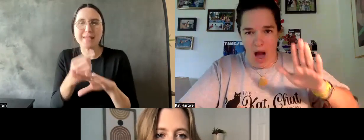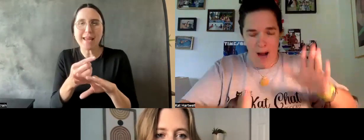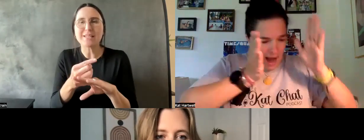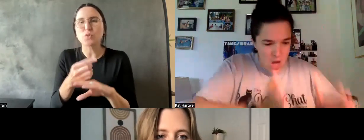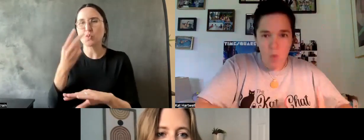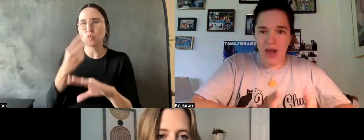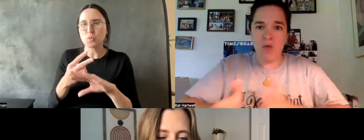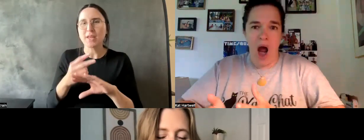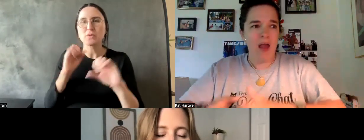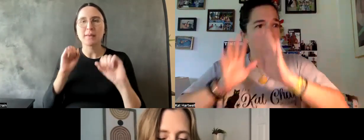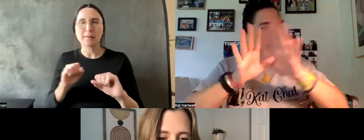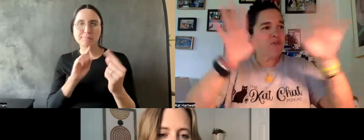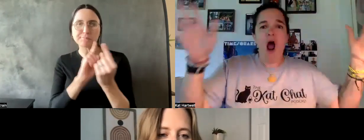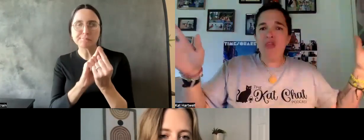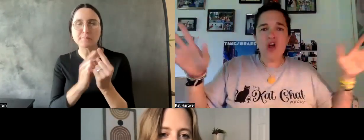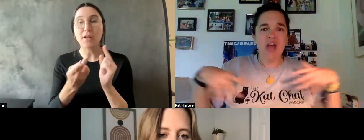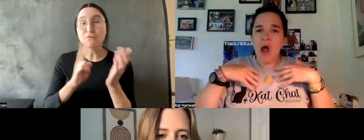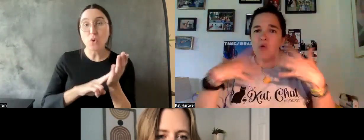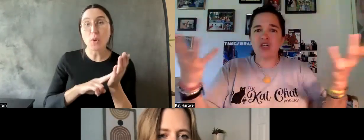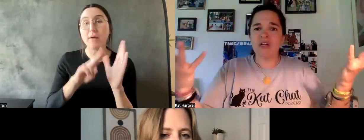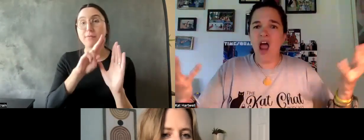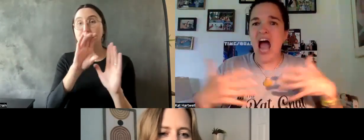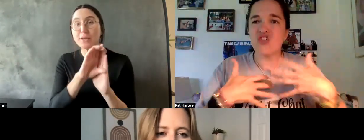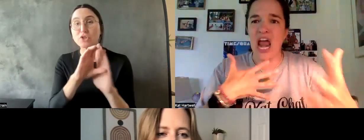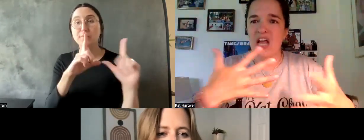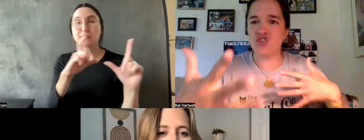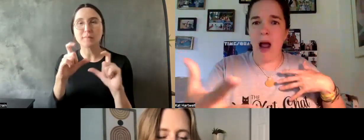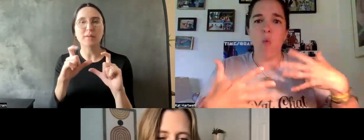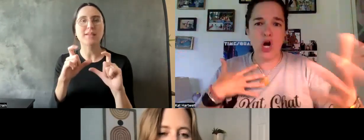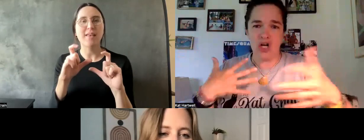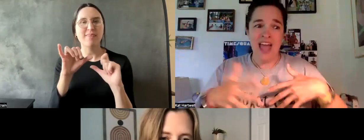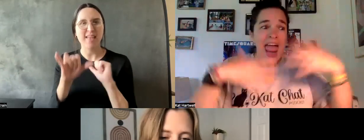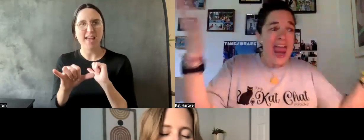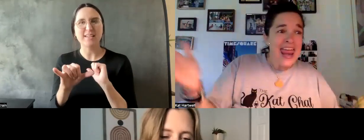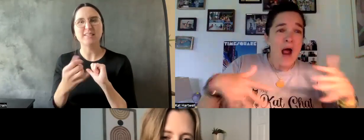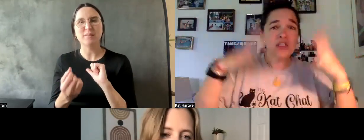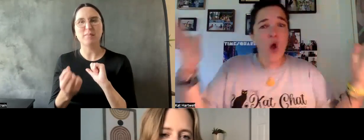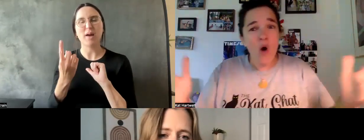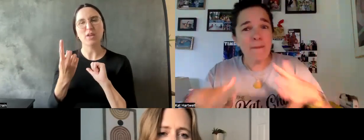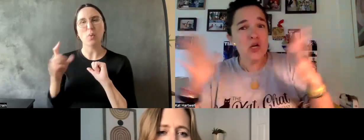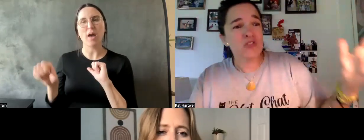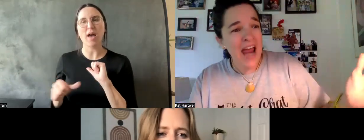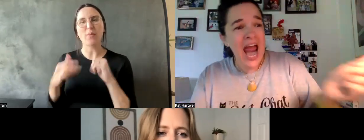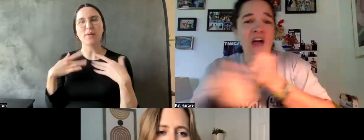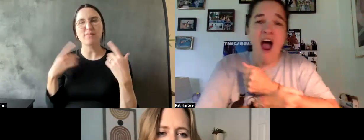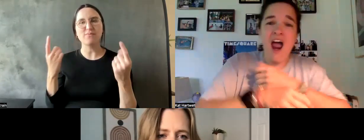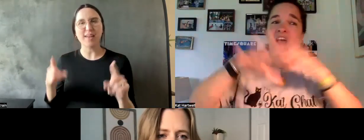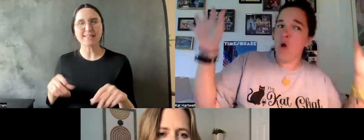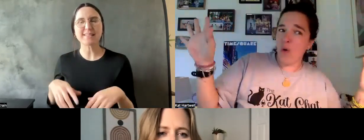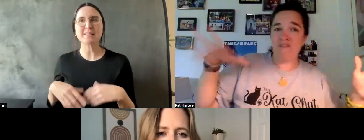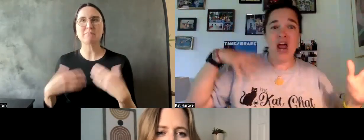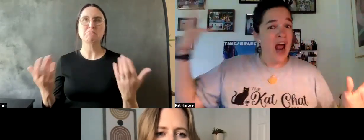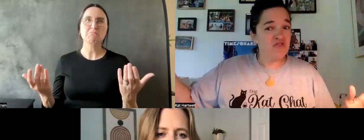photo op. I know what I want. But for others, I would just change my word. Hey, how's it going? I'm a huge fan.